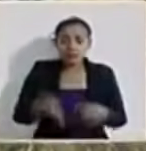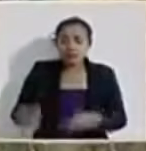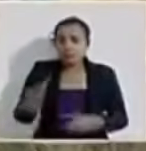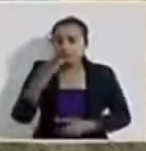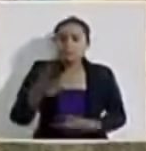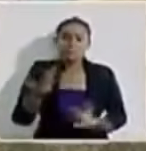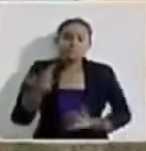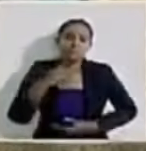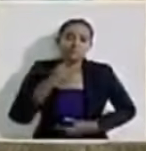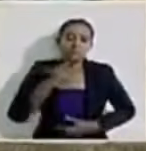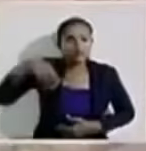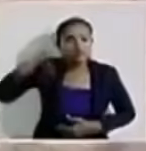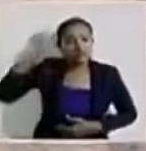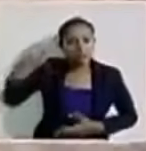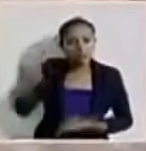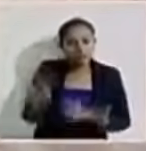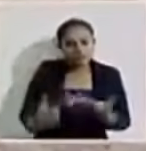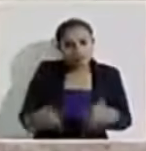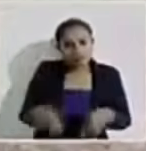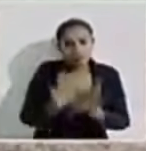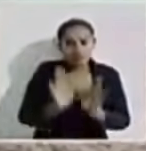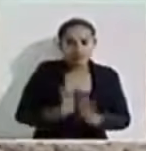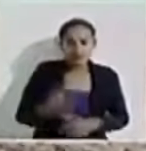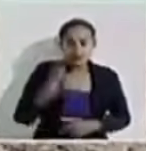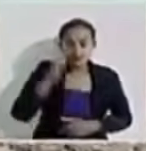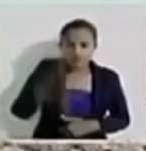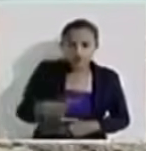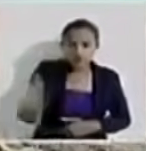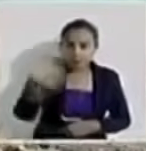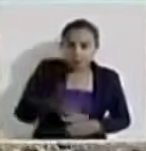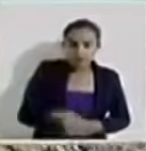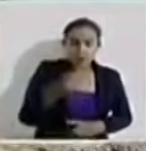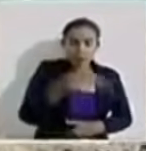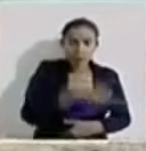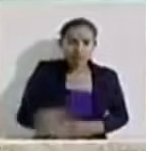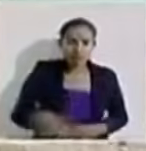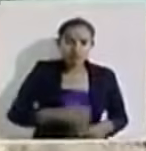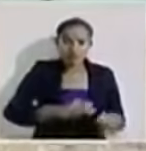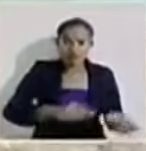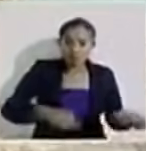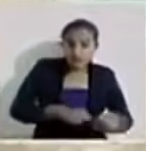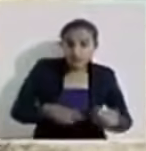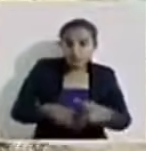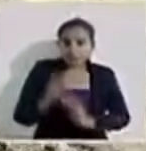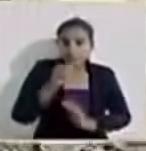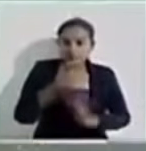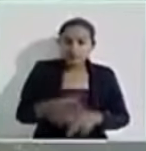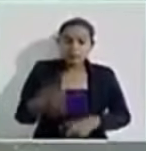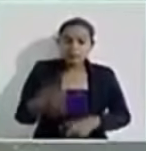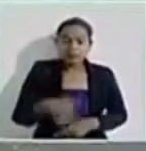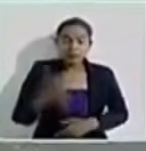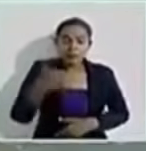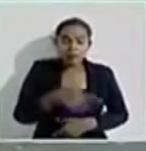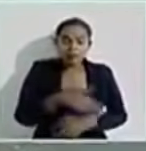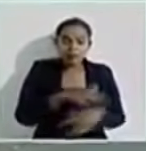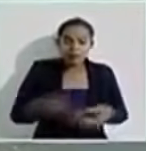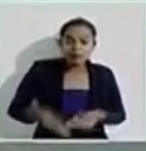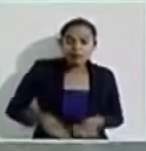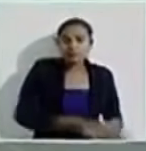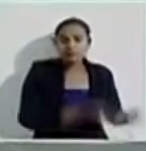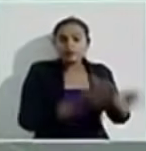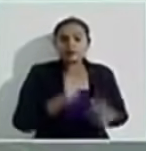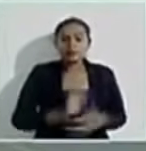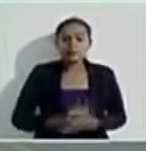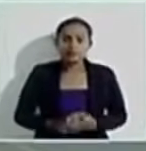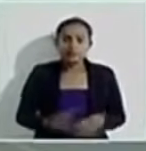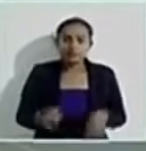had opened the Kith Ala, directing water towards pools of water where freshwater fish are bred. The key to opening the Kethala was